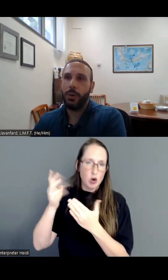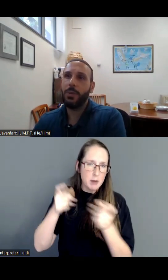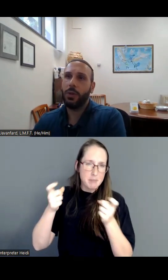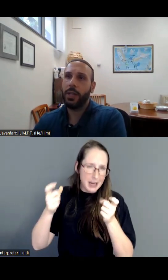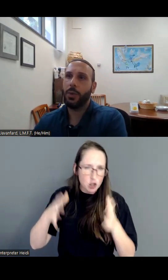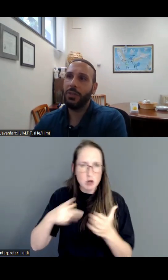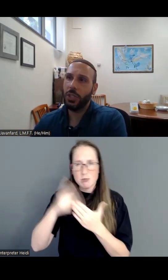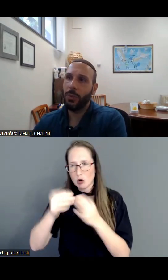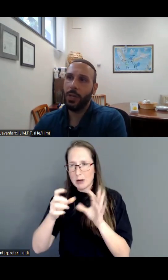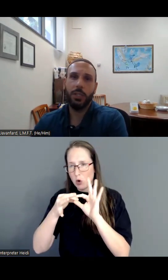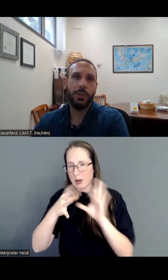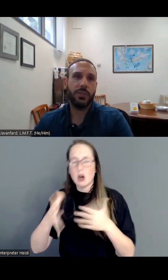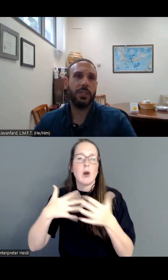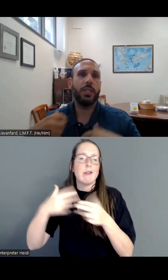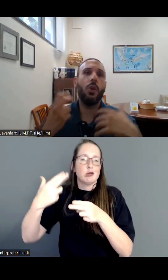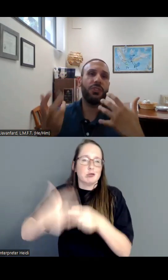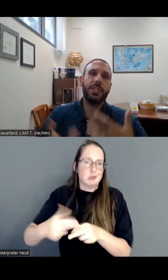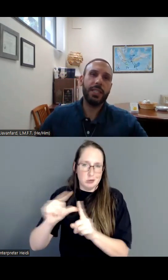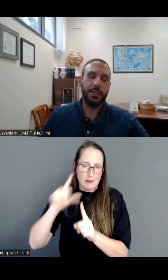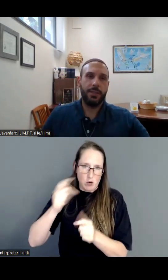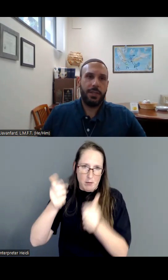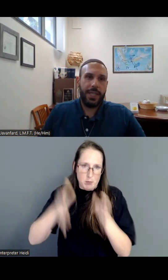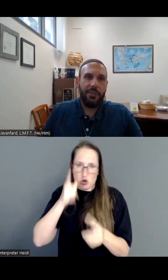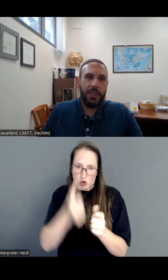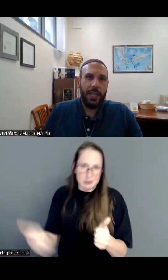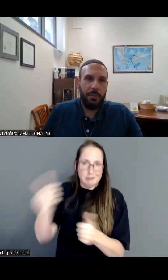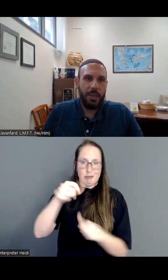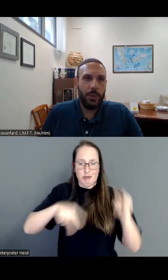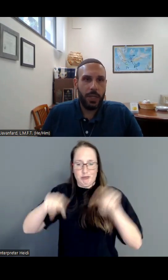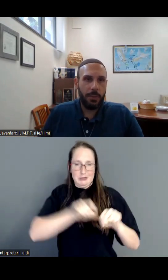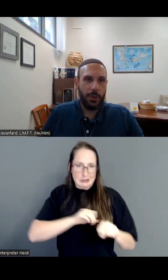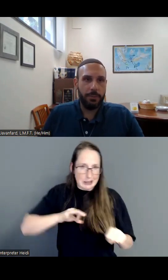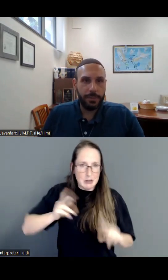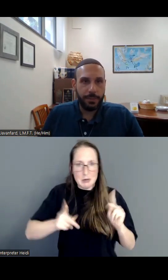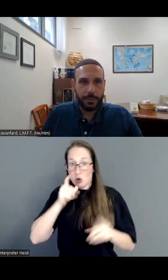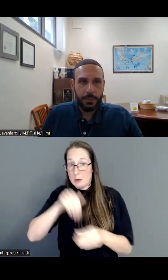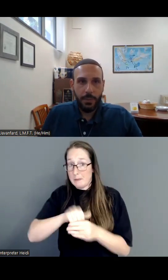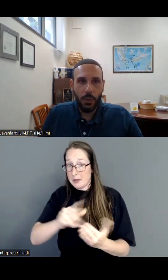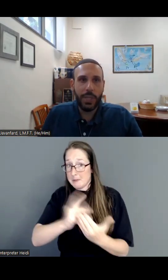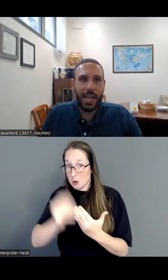or a program coordinator, whatever term we want to use, for somebody who oversees the staffing and the people who are in the program.